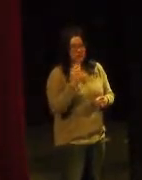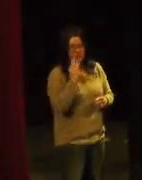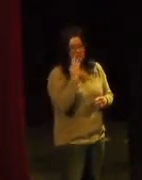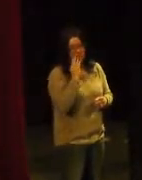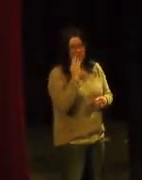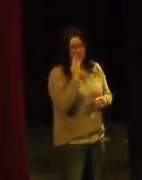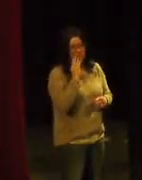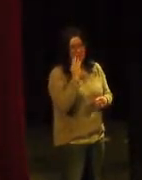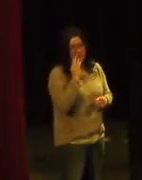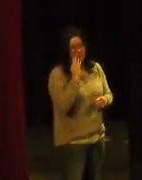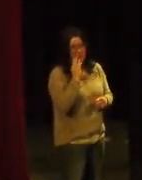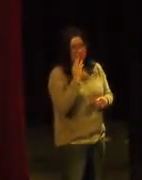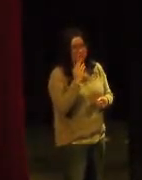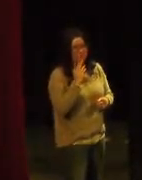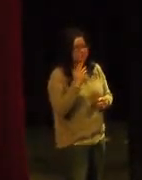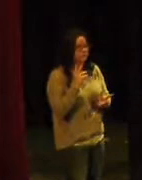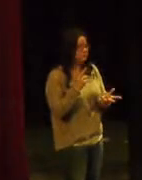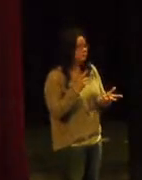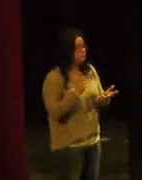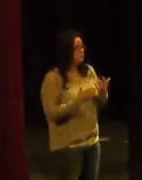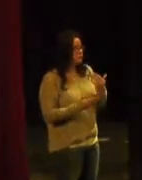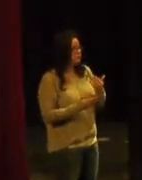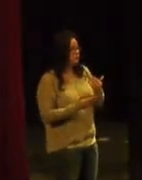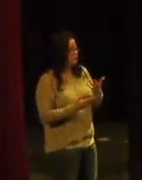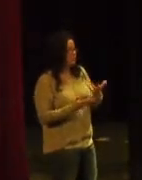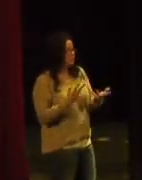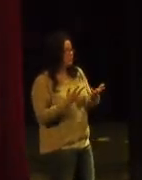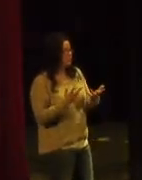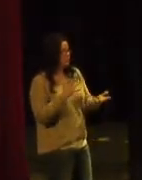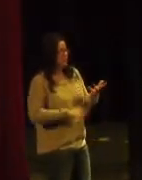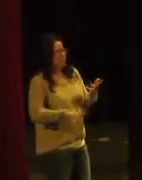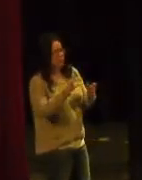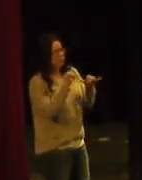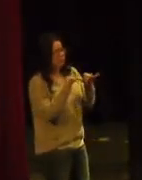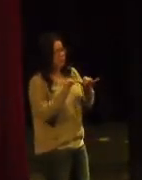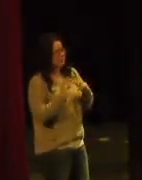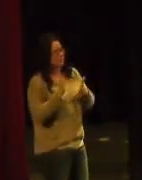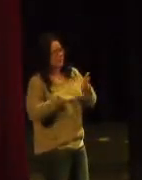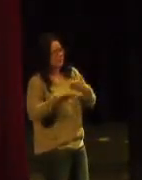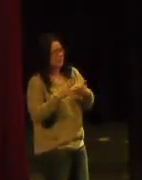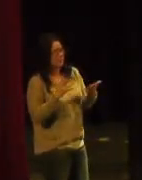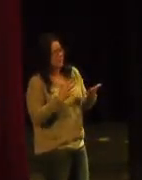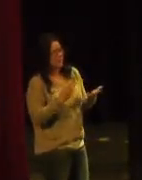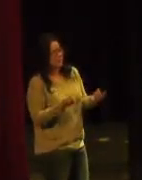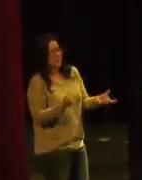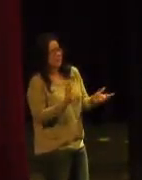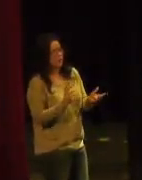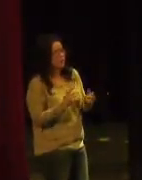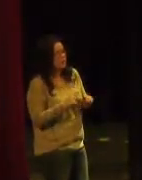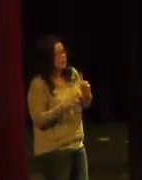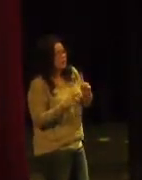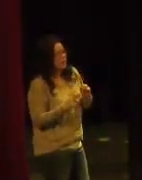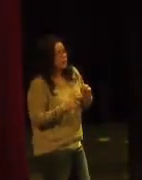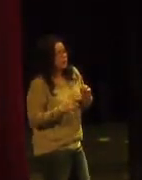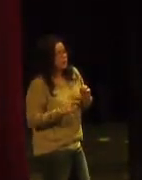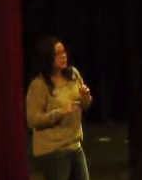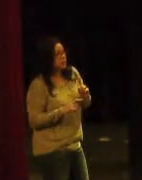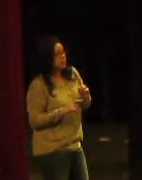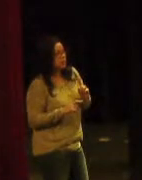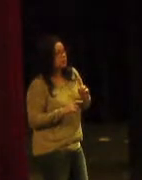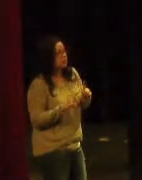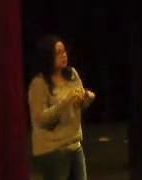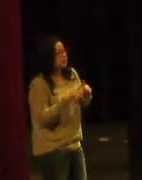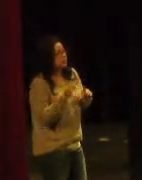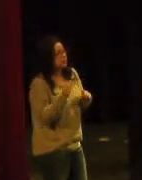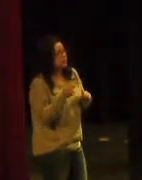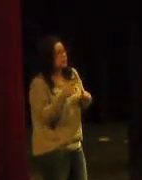but probably close to the size of our campus, something like that. I don't know, maybe we're 50 acres here. But the